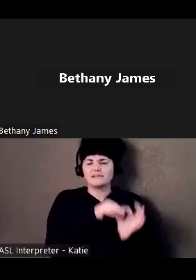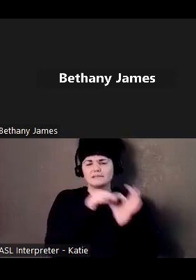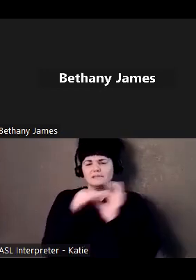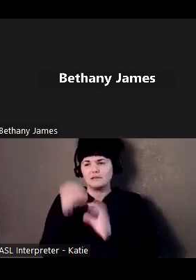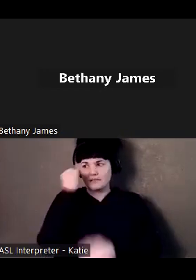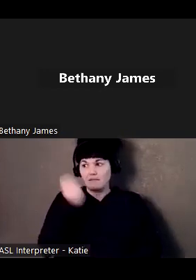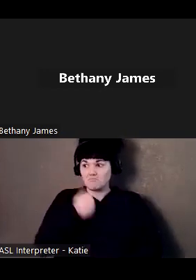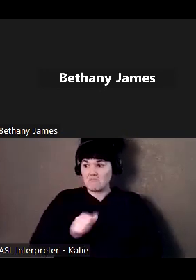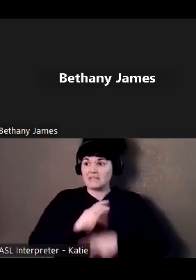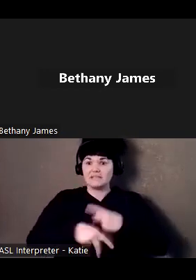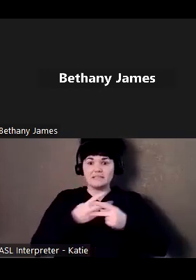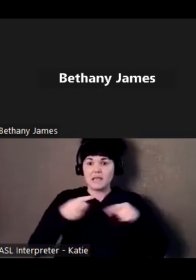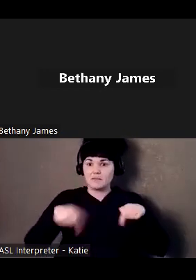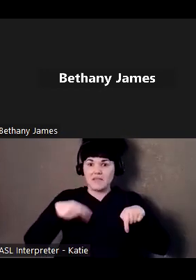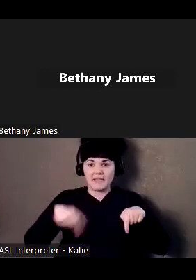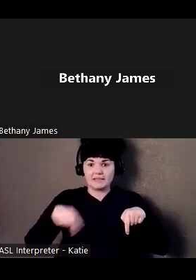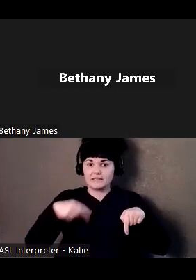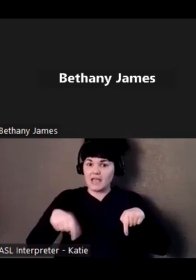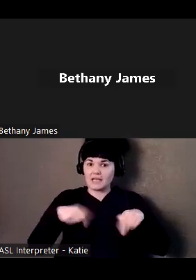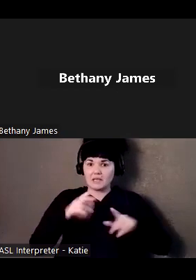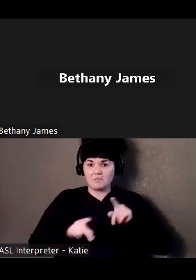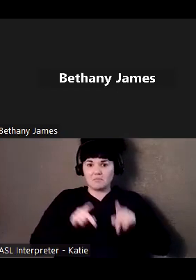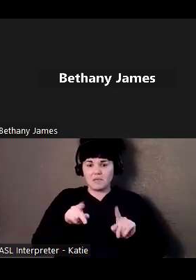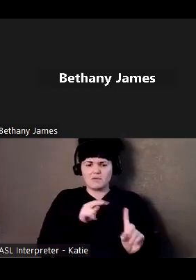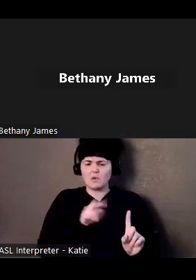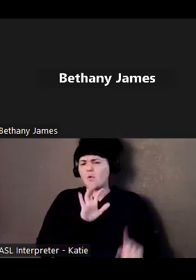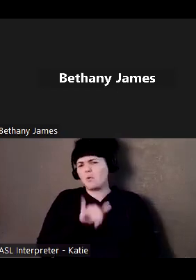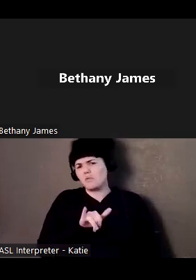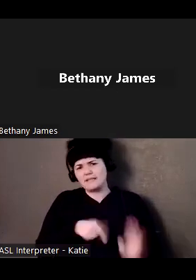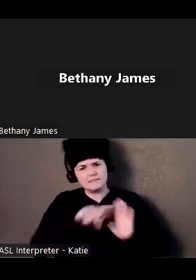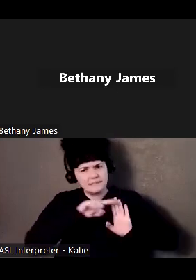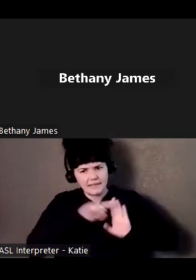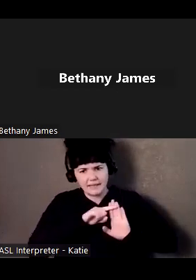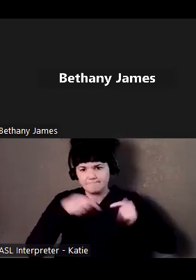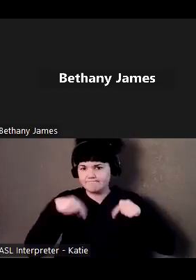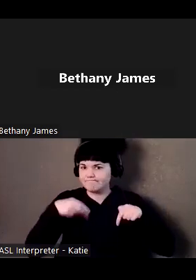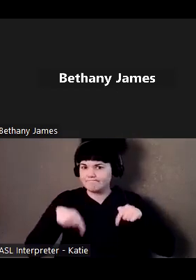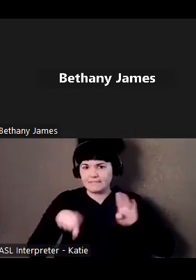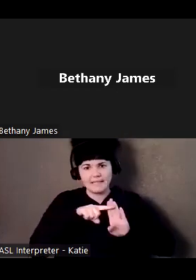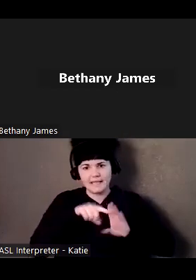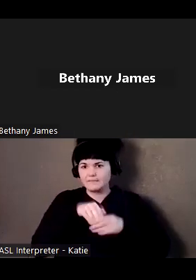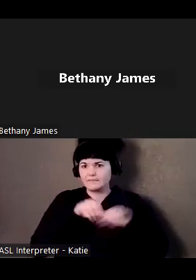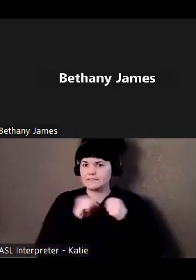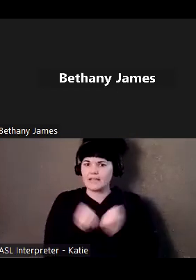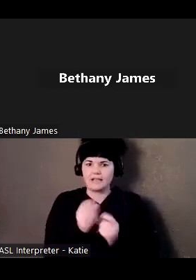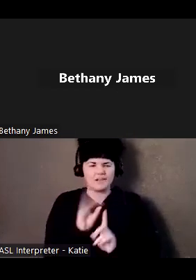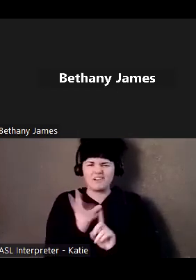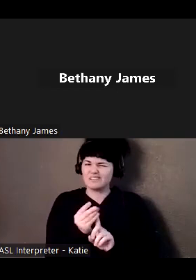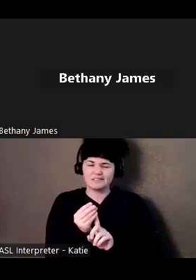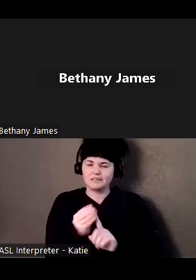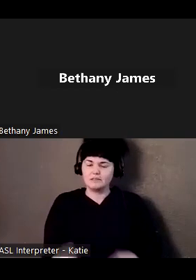kind of anxiety is seen as really negative in our society and our culture, and that we need